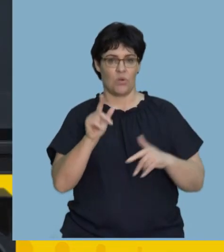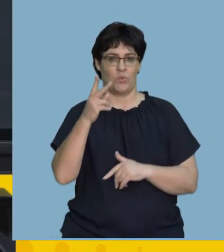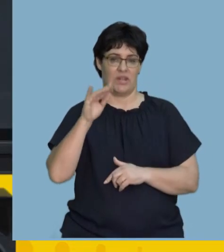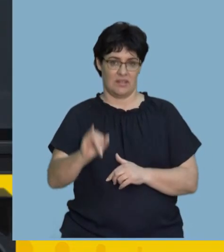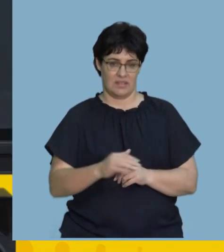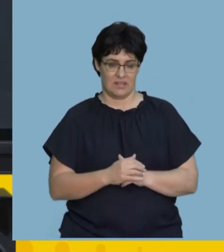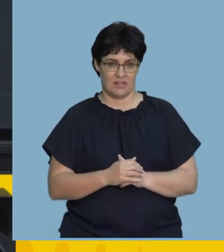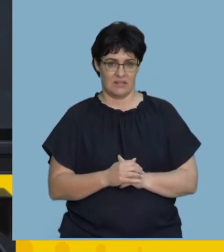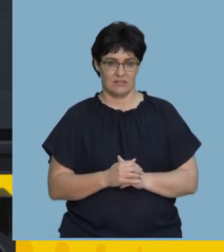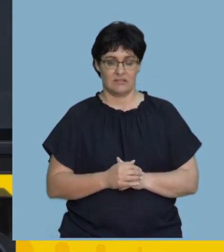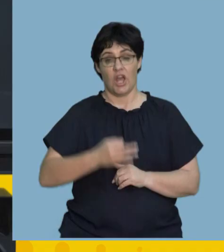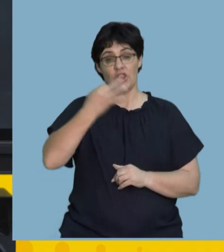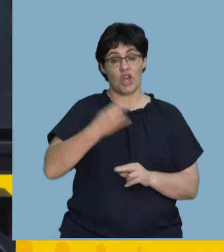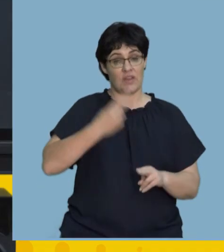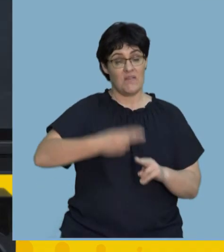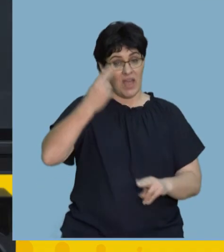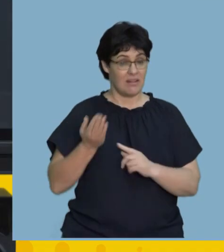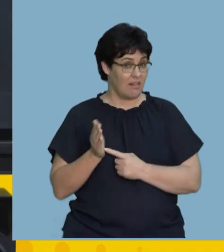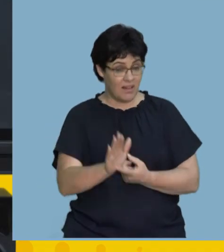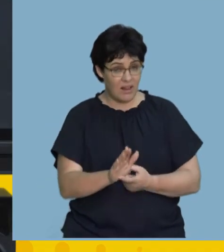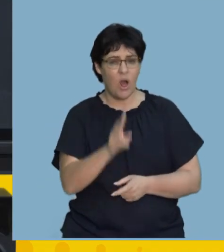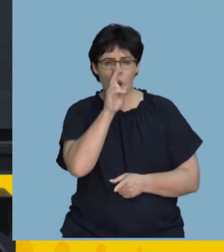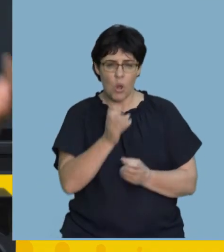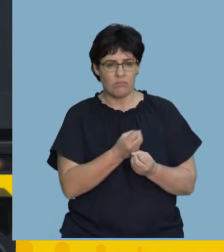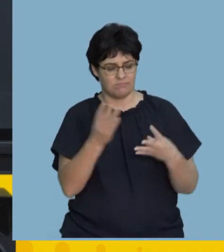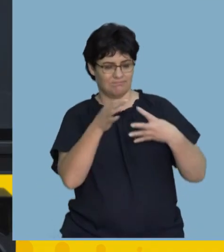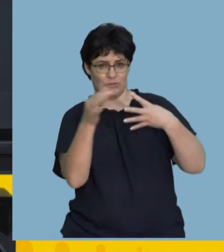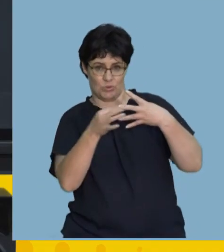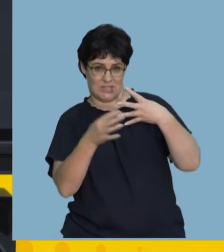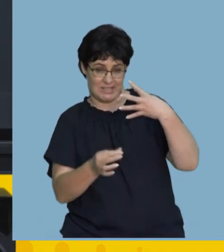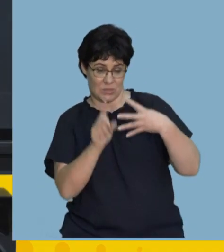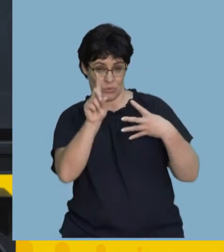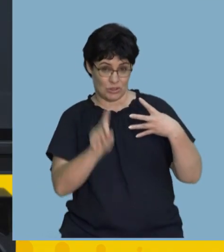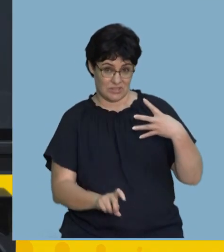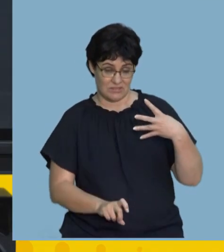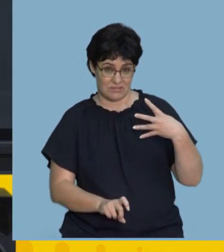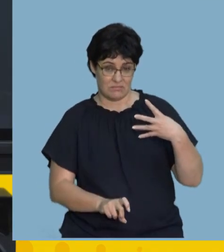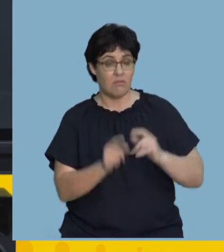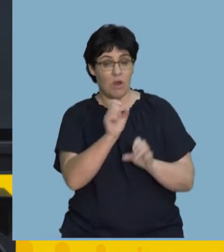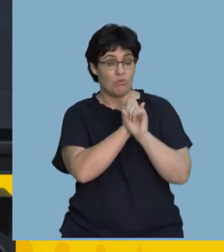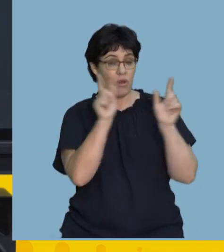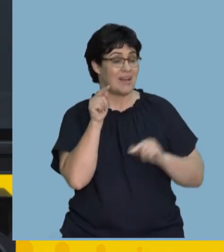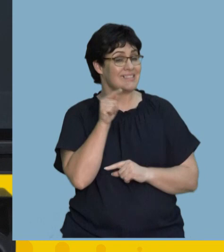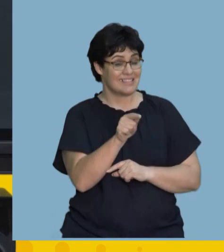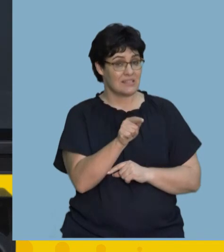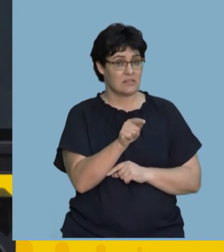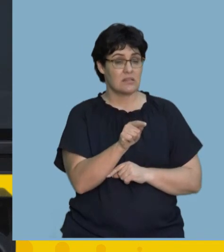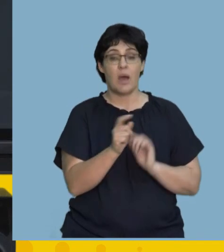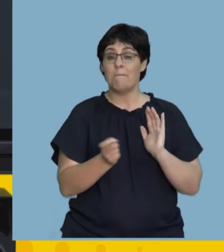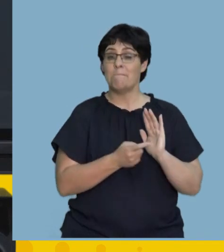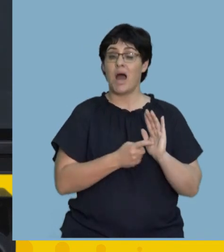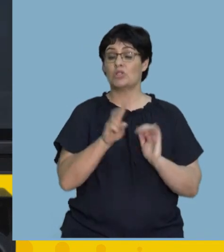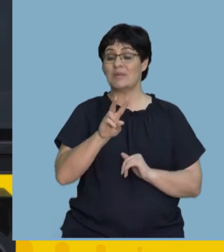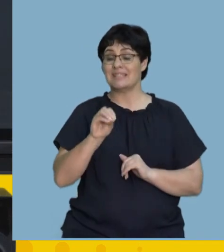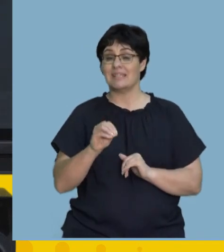Loni. In our third and final segment, we'll look at the multiple choice question, which, you'd realize that the 20